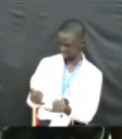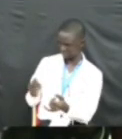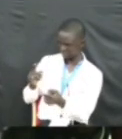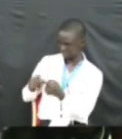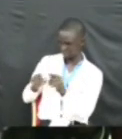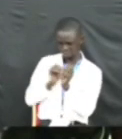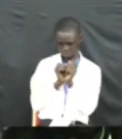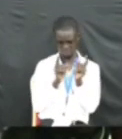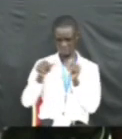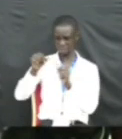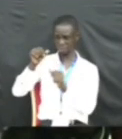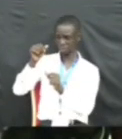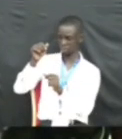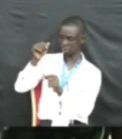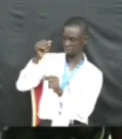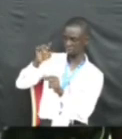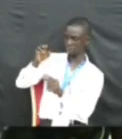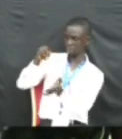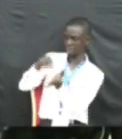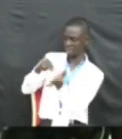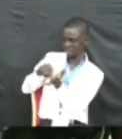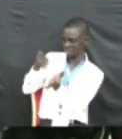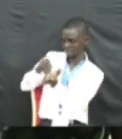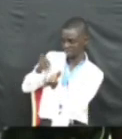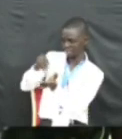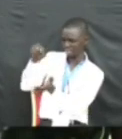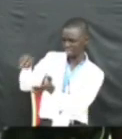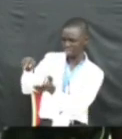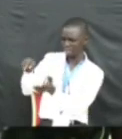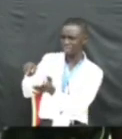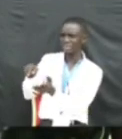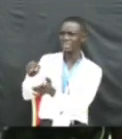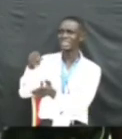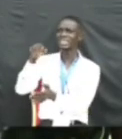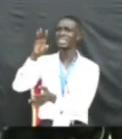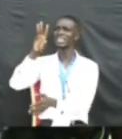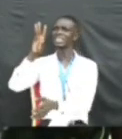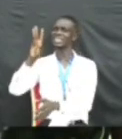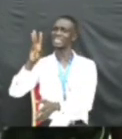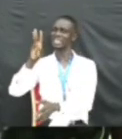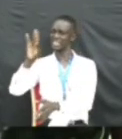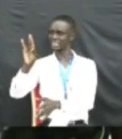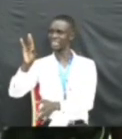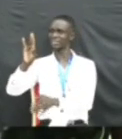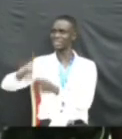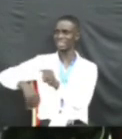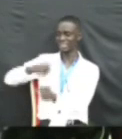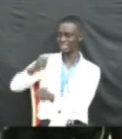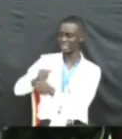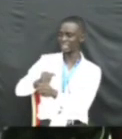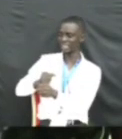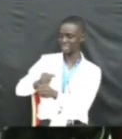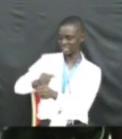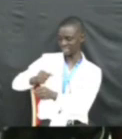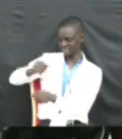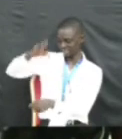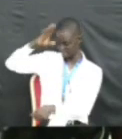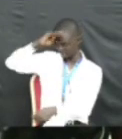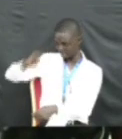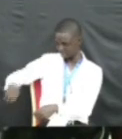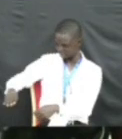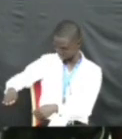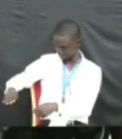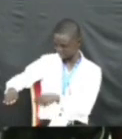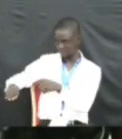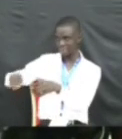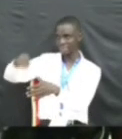to the surprise of the nurses and the doctors at the facility, his seven-year-old son, a children's ministry member of the Amenya